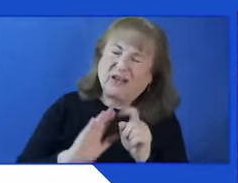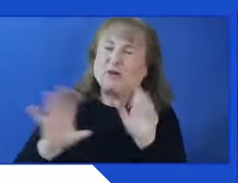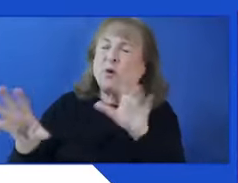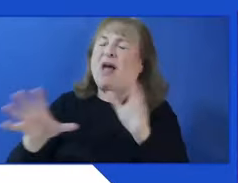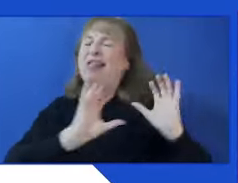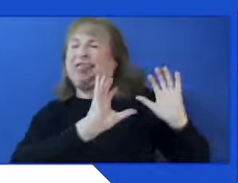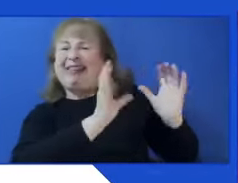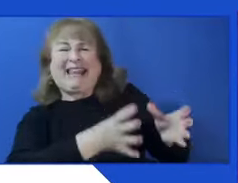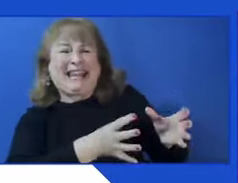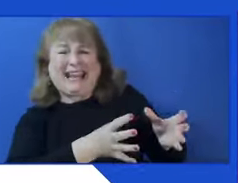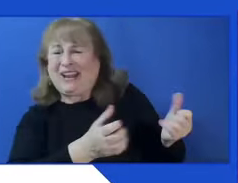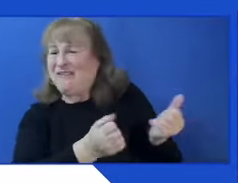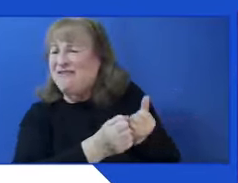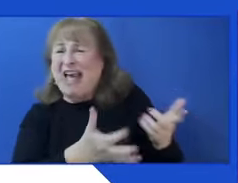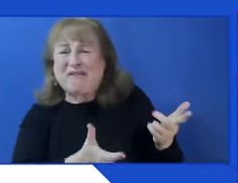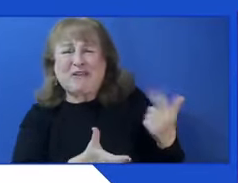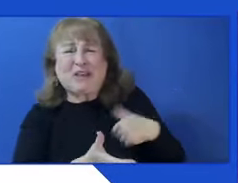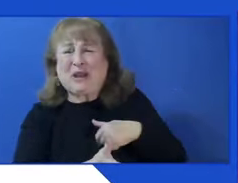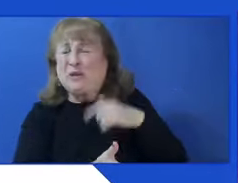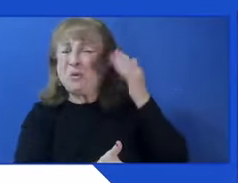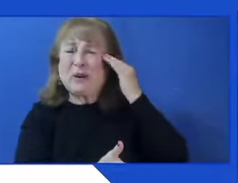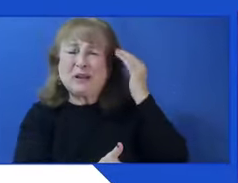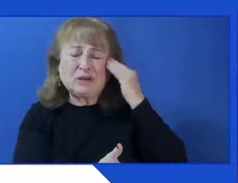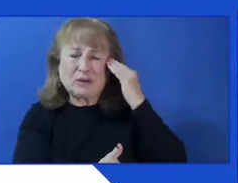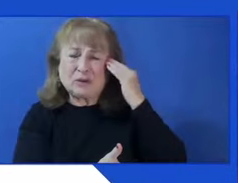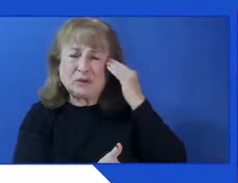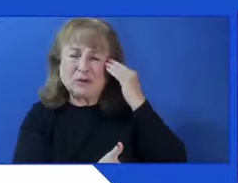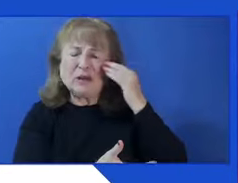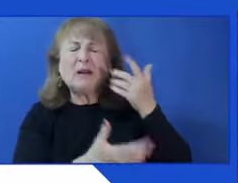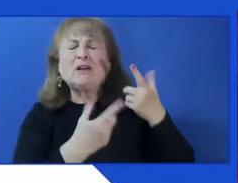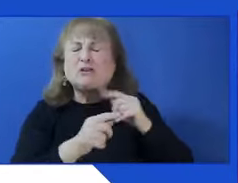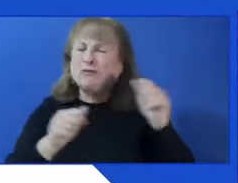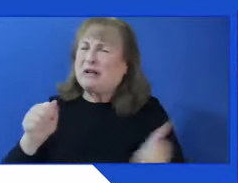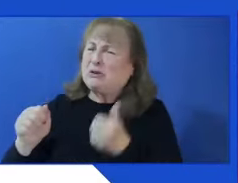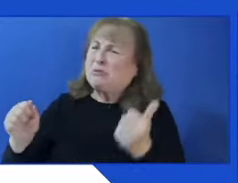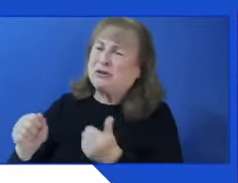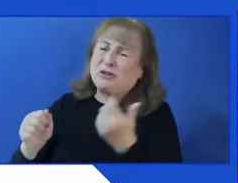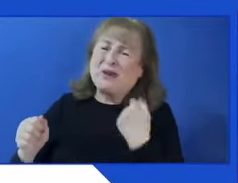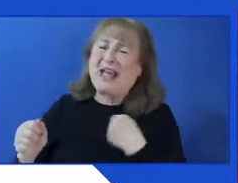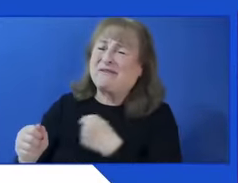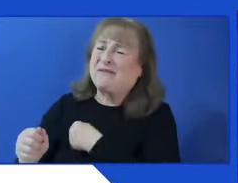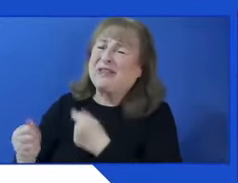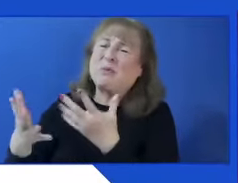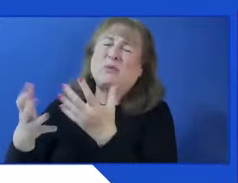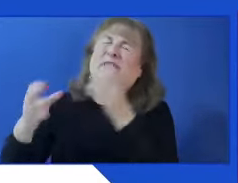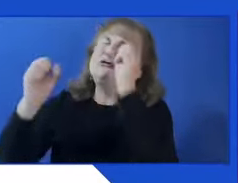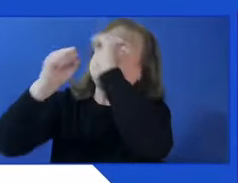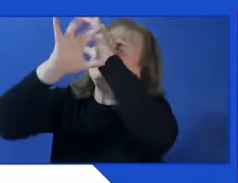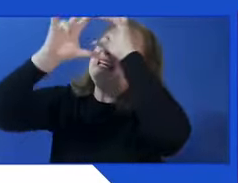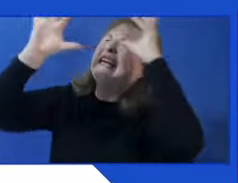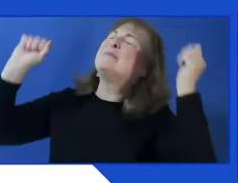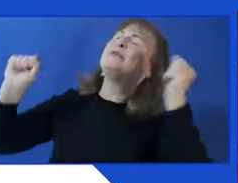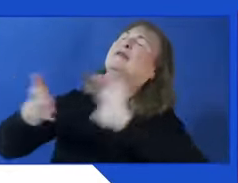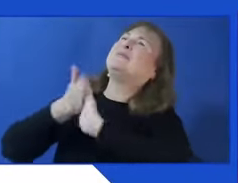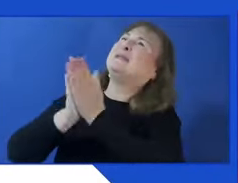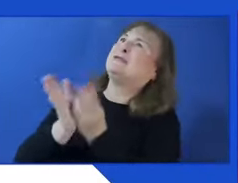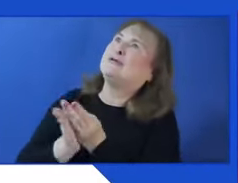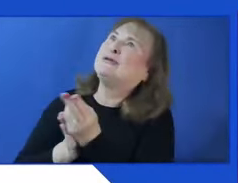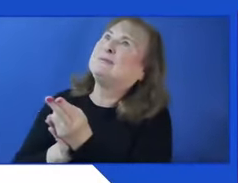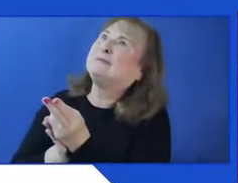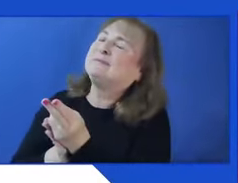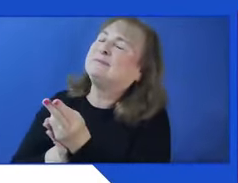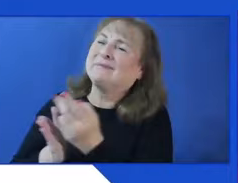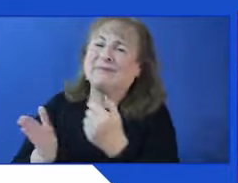behind everything they knew in pursuit of everything they dreamt could be. That